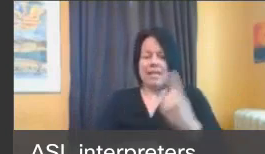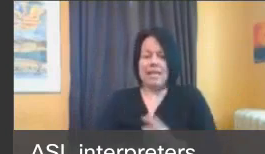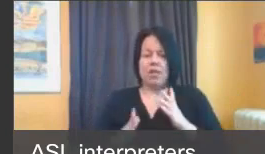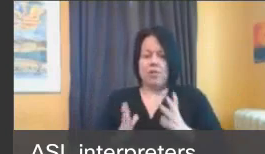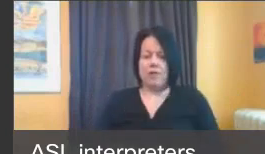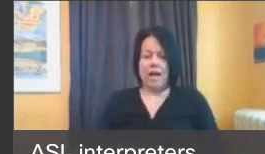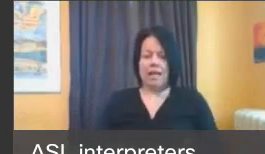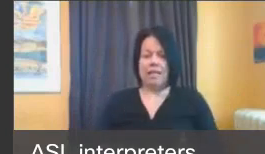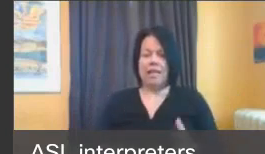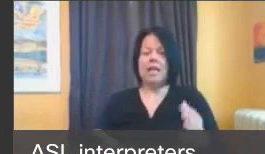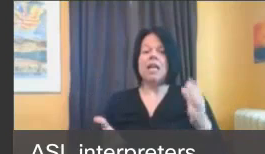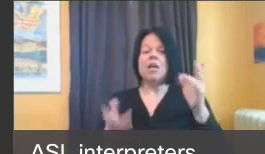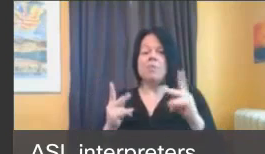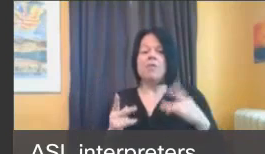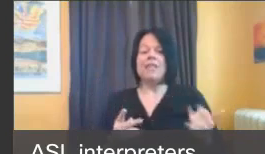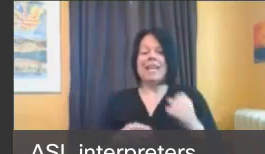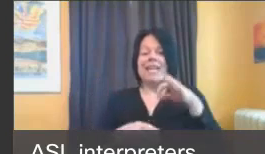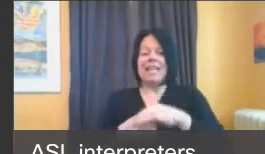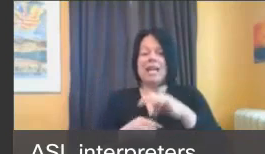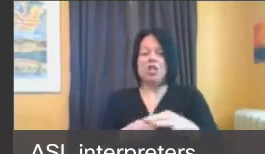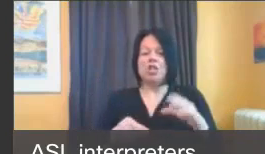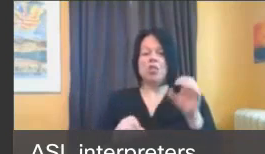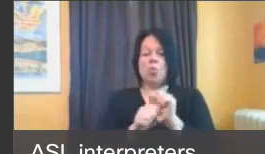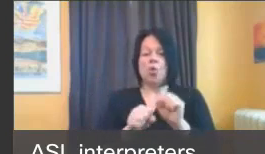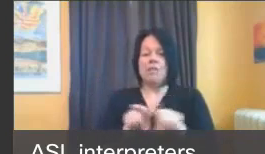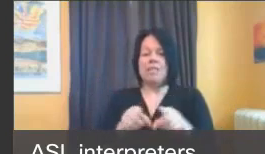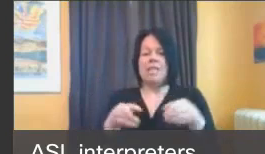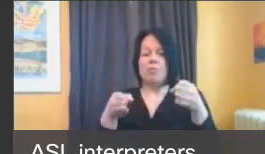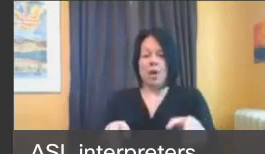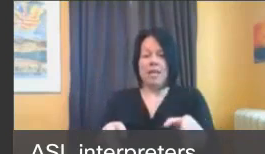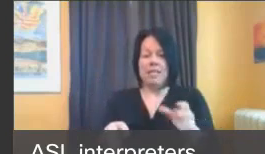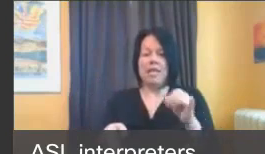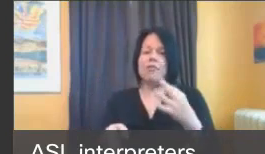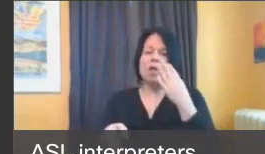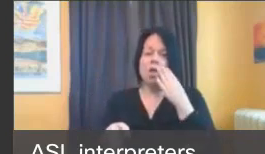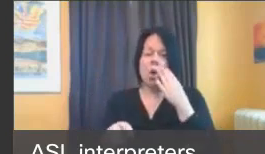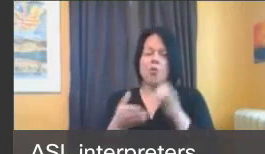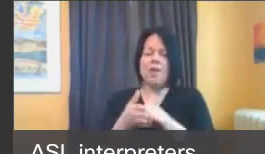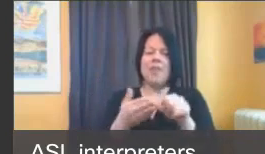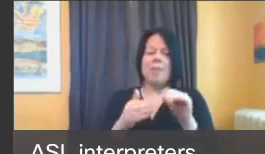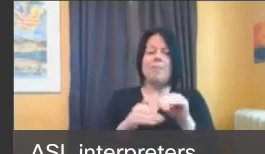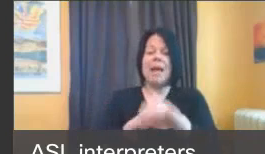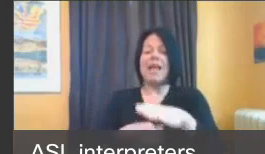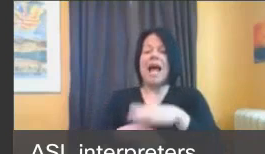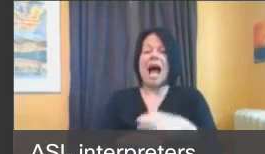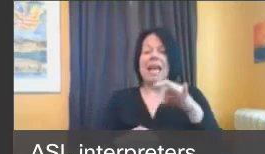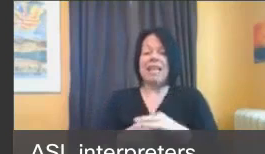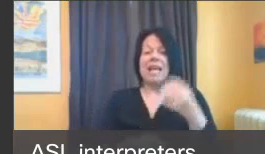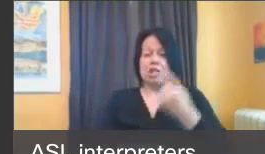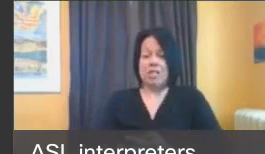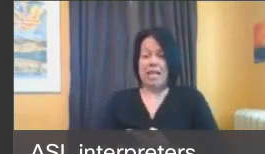people feel like elections work the same way. And in a lot of ways, if we know that they mailed their ballot on election day, it's not as if they